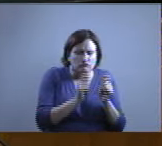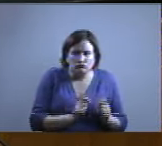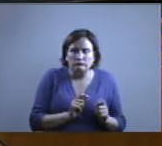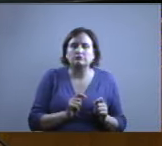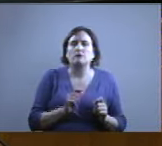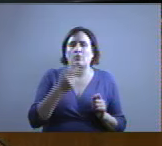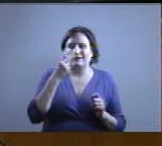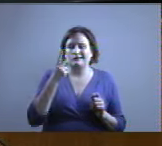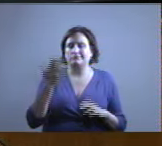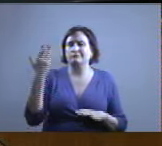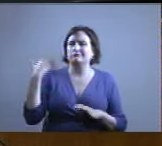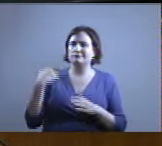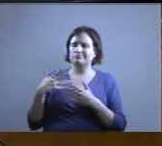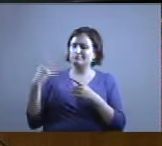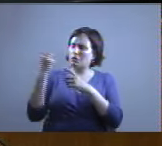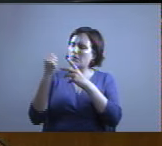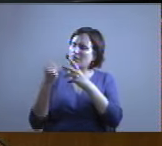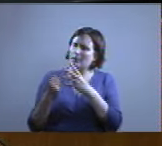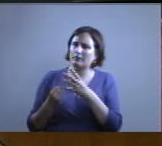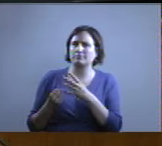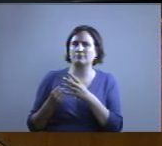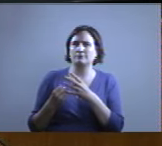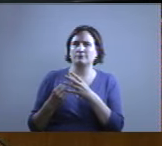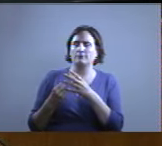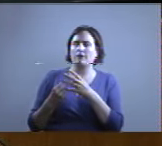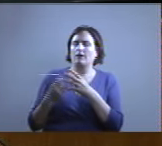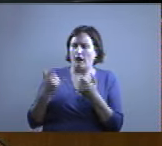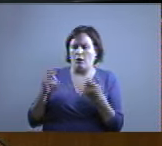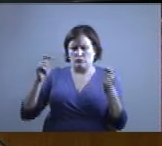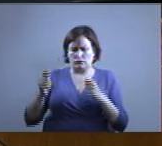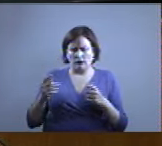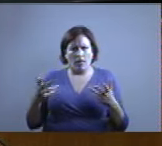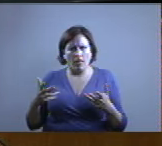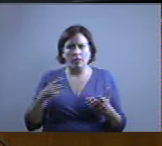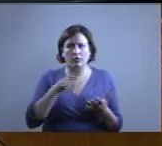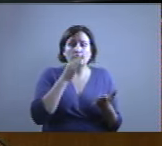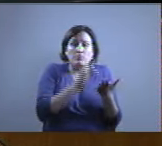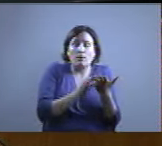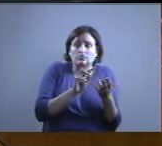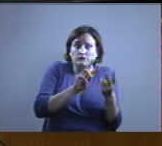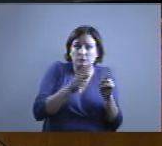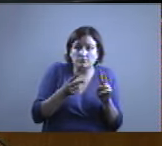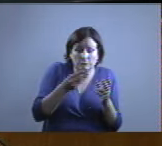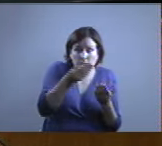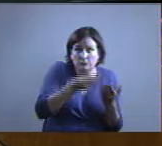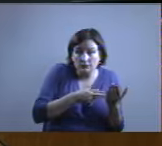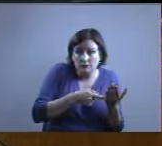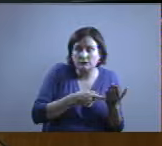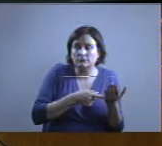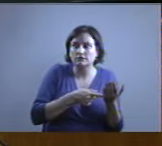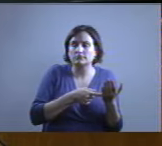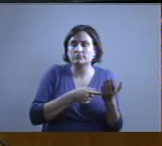of workers achieved over many years of struggle. The proposed amendments triggered mass